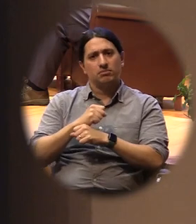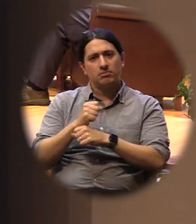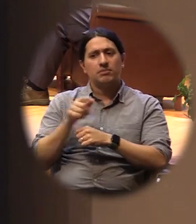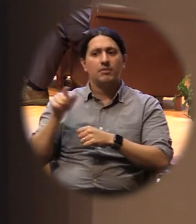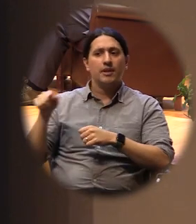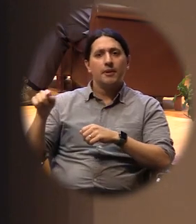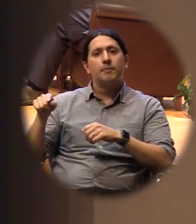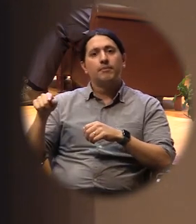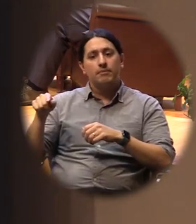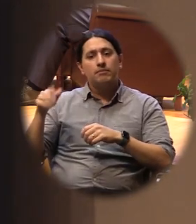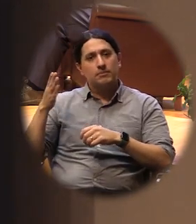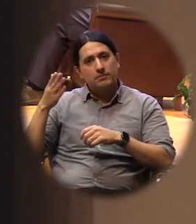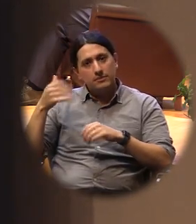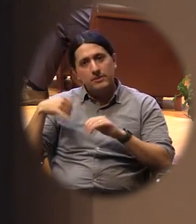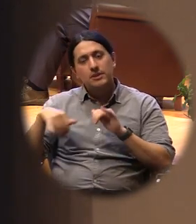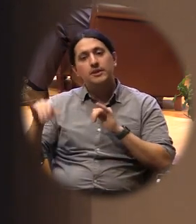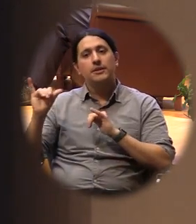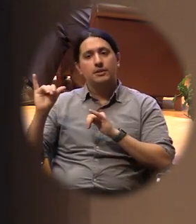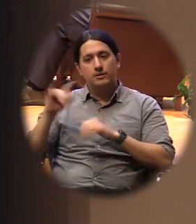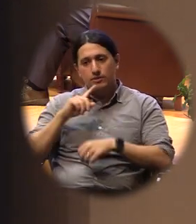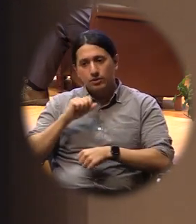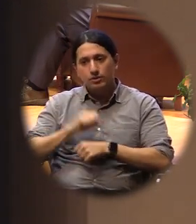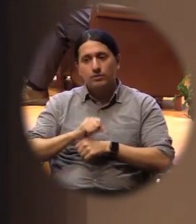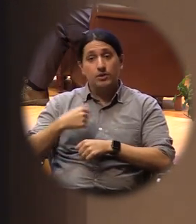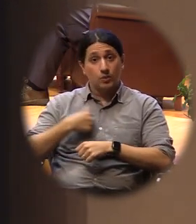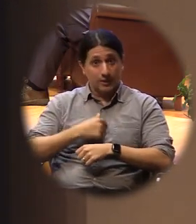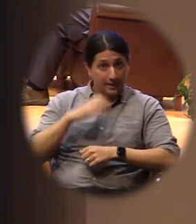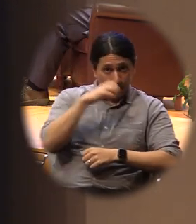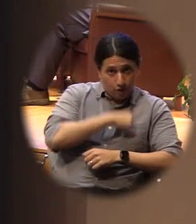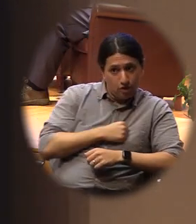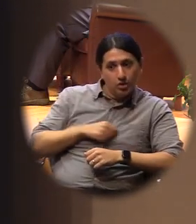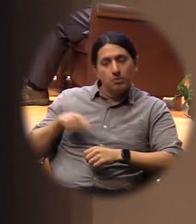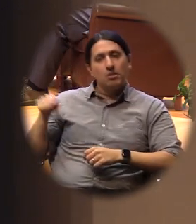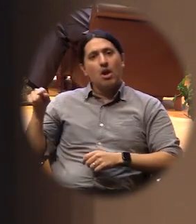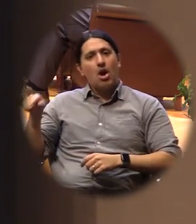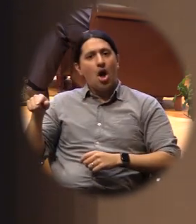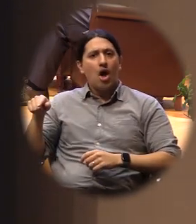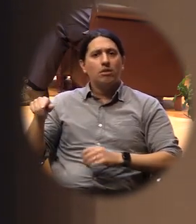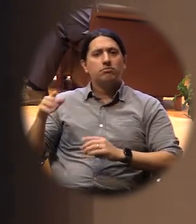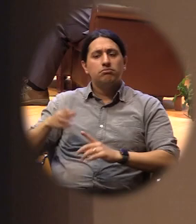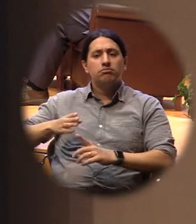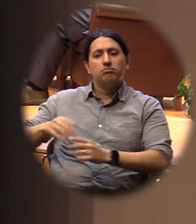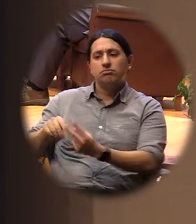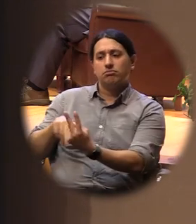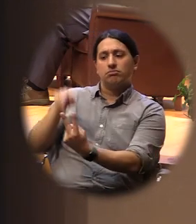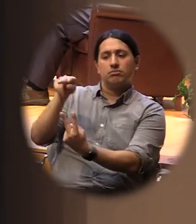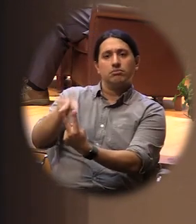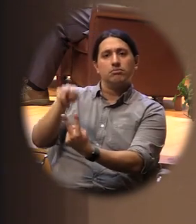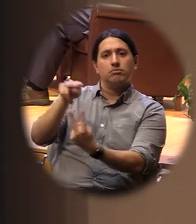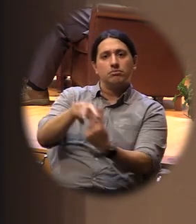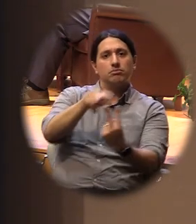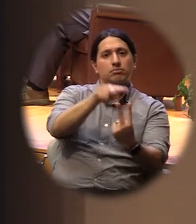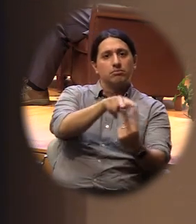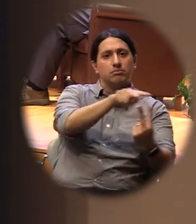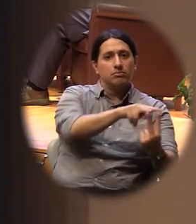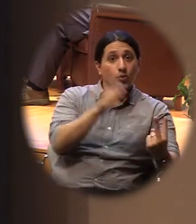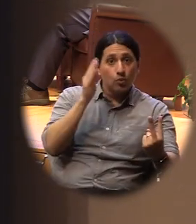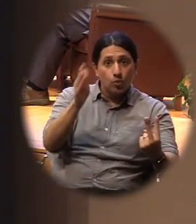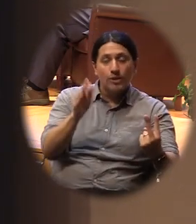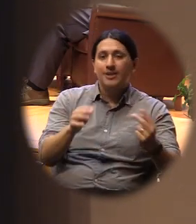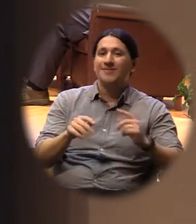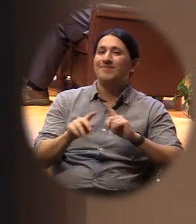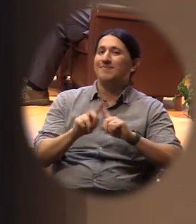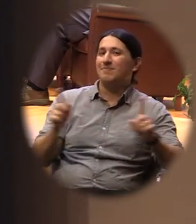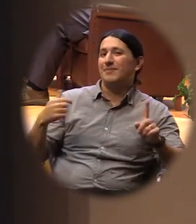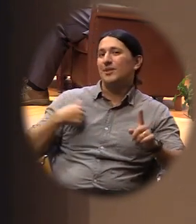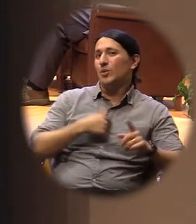on until they started doing DNA testing. And then it turns out that the females, as well